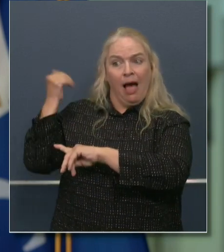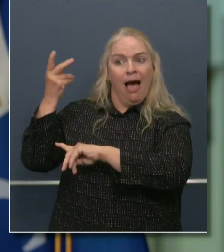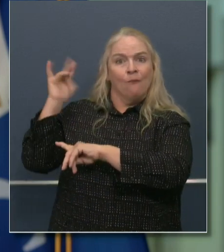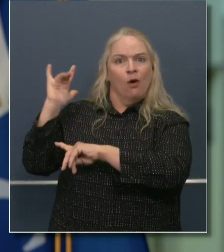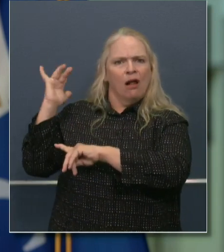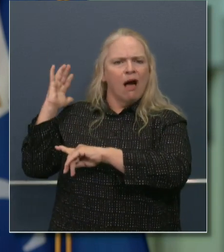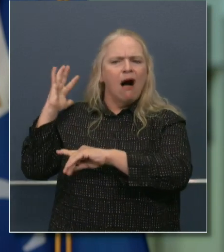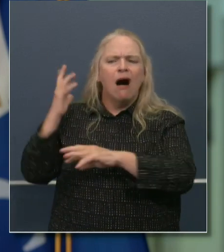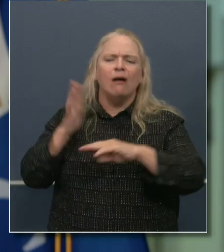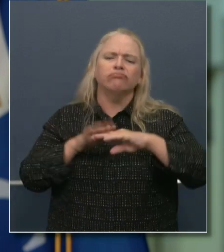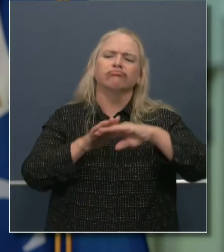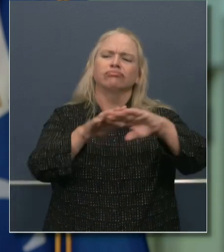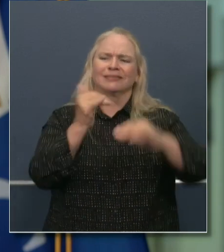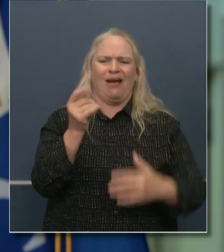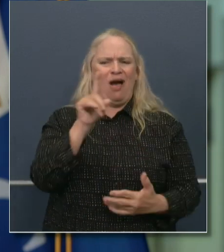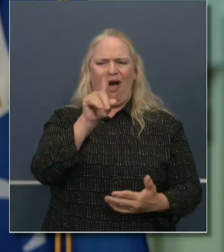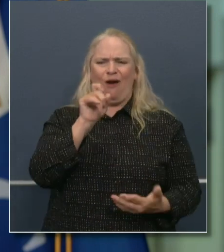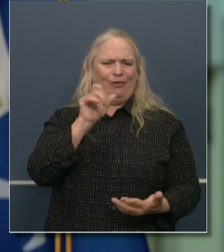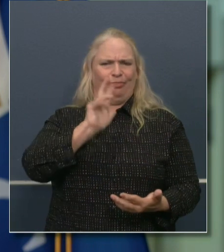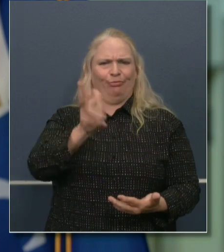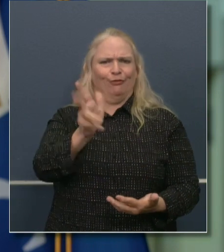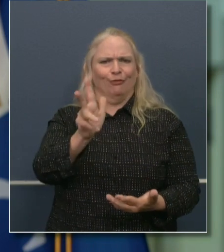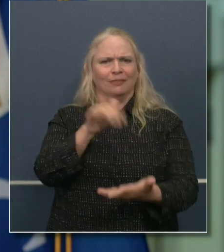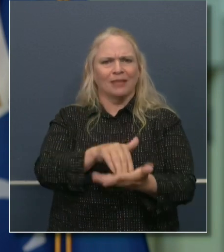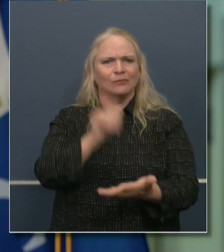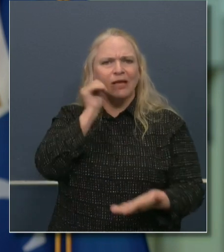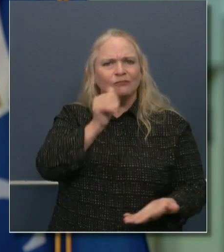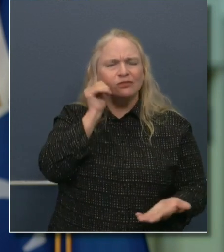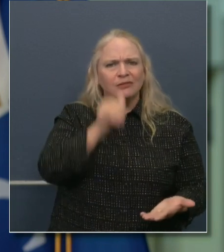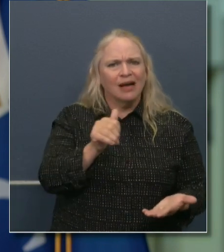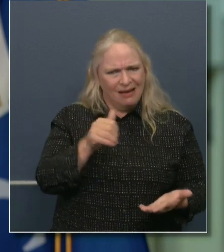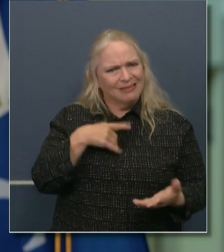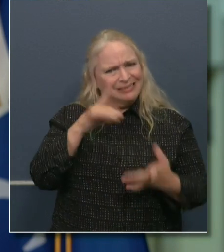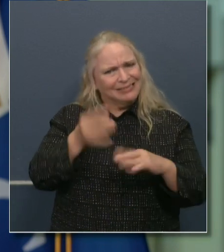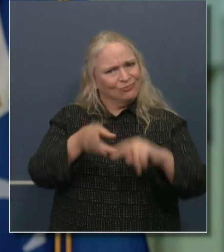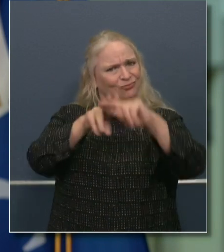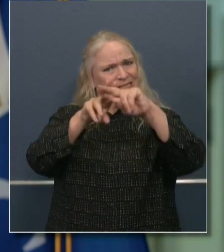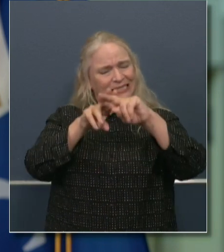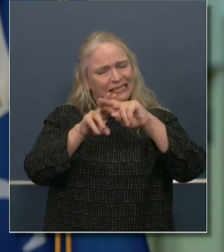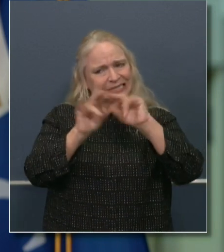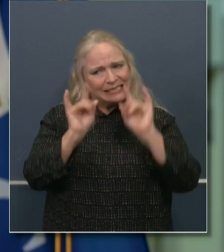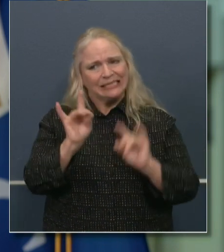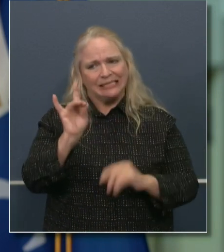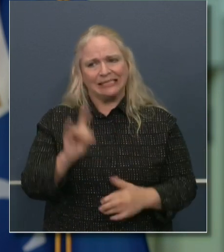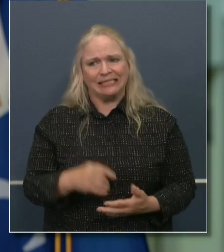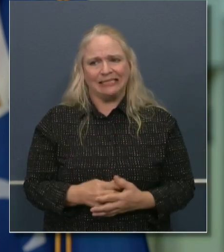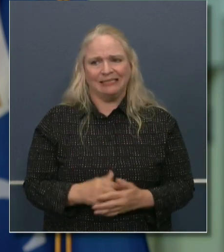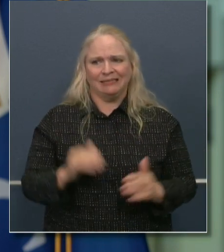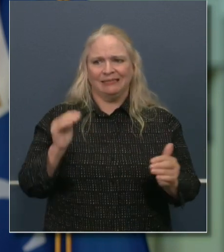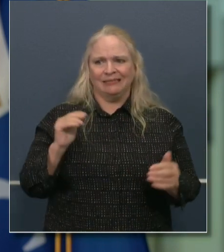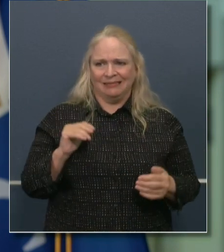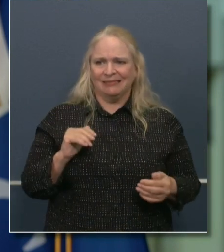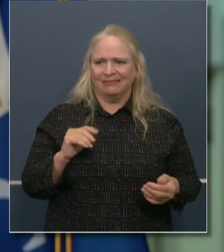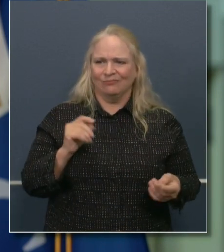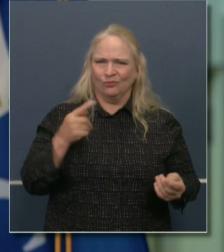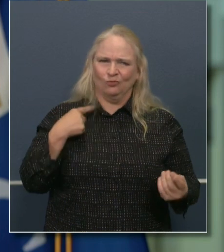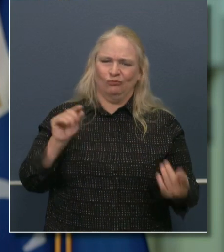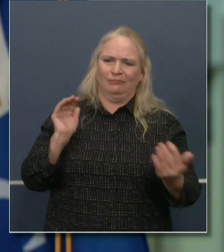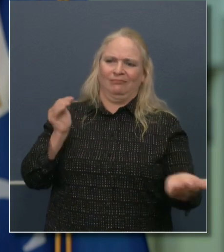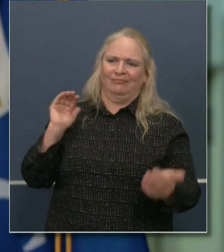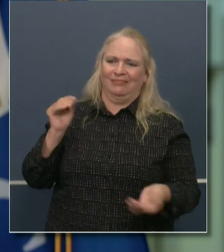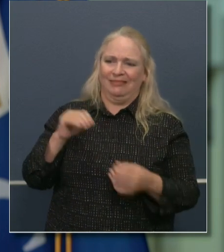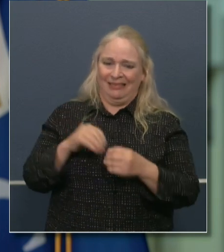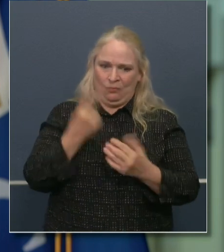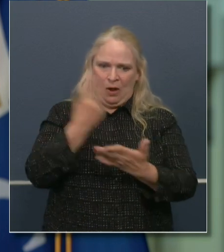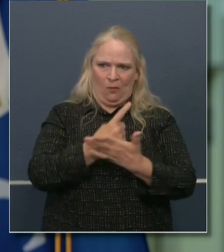saw we are running at a record rate, more testing than the state has ever conducted over a 7-day period. You saw